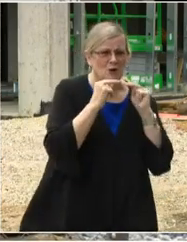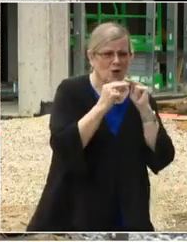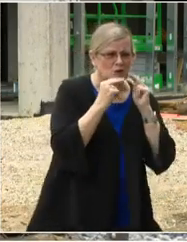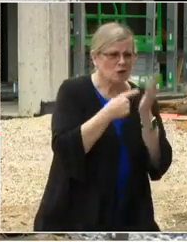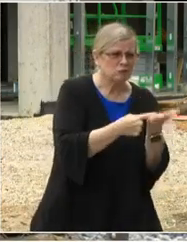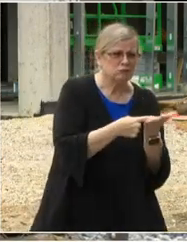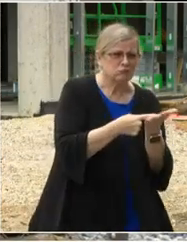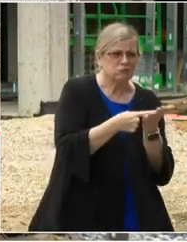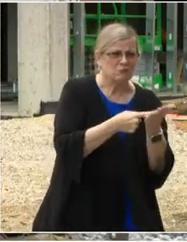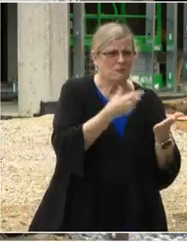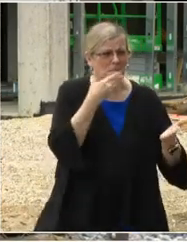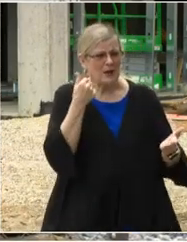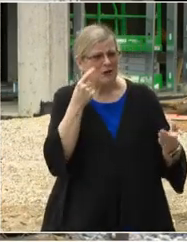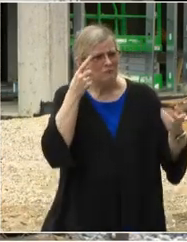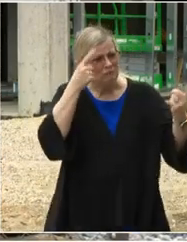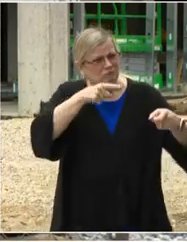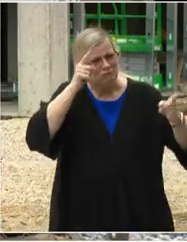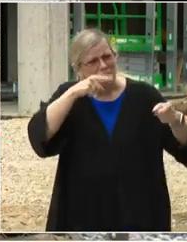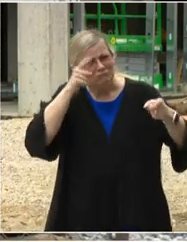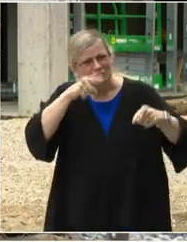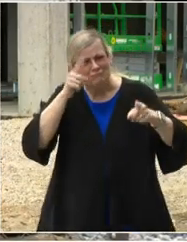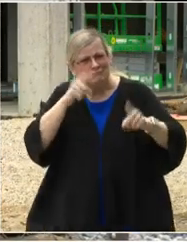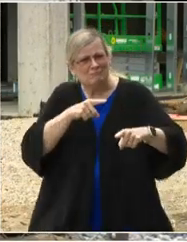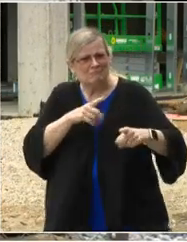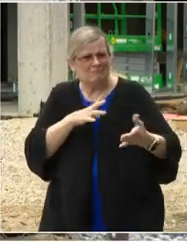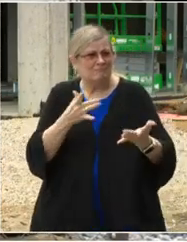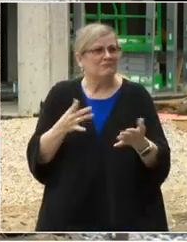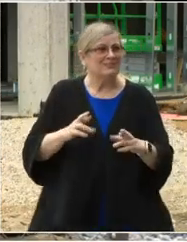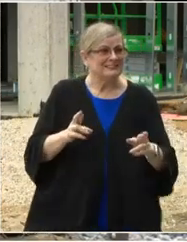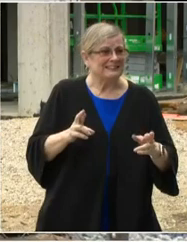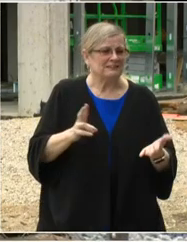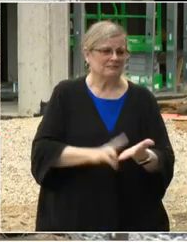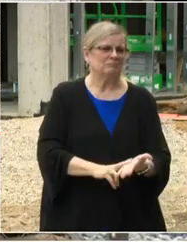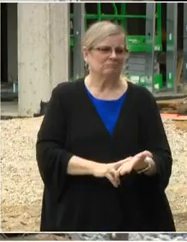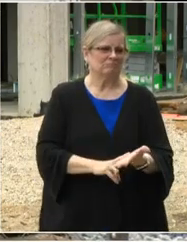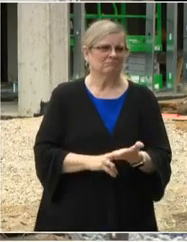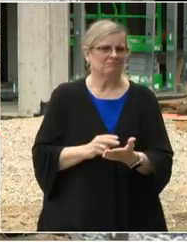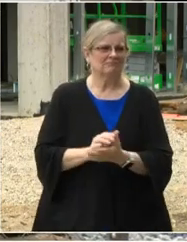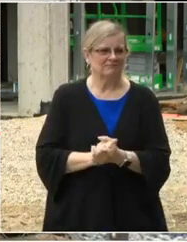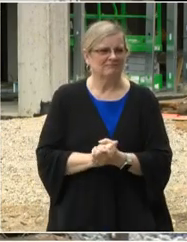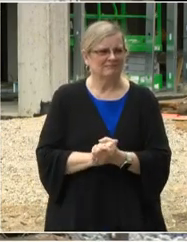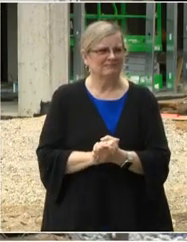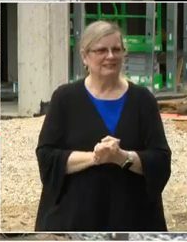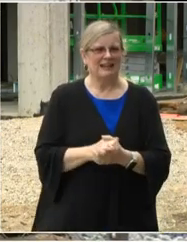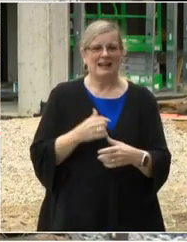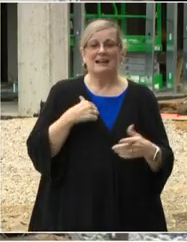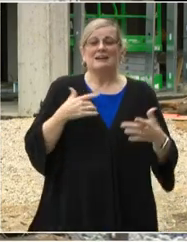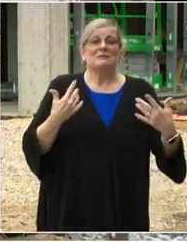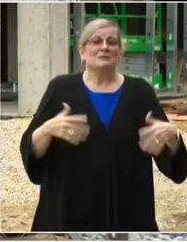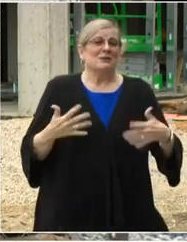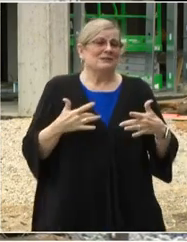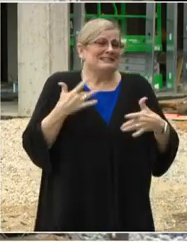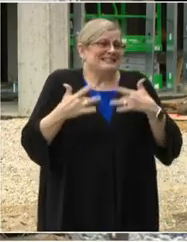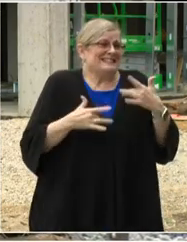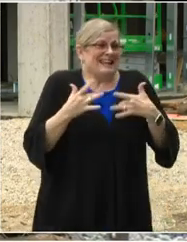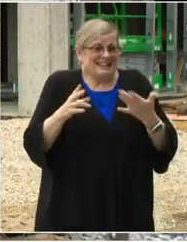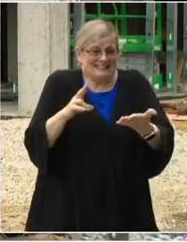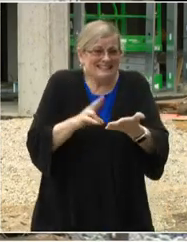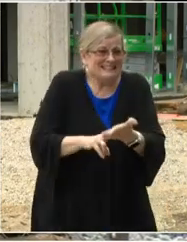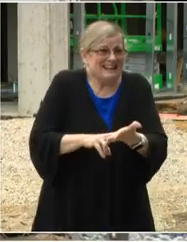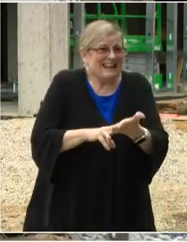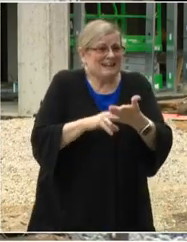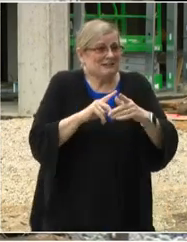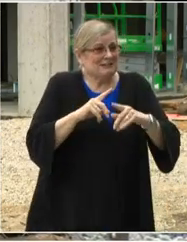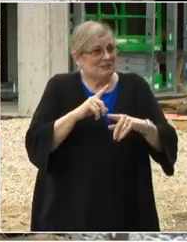I'm really, really proud to have been here for these projects, to have been able to co-sign on them, to be able to support them, to really